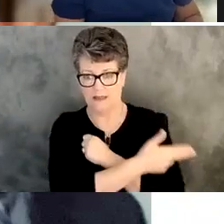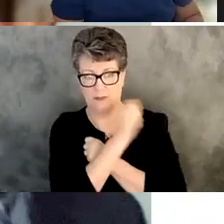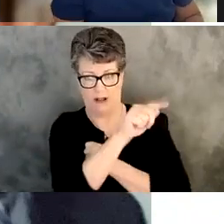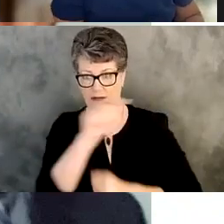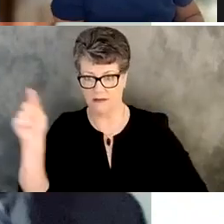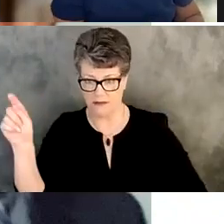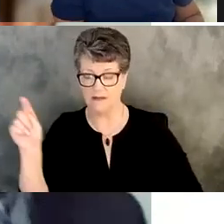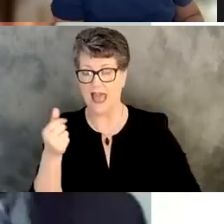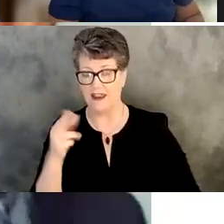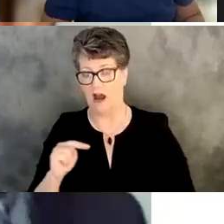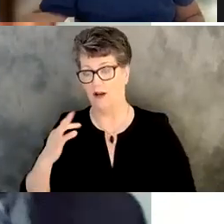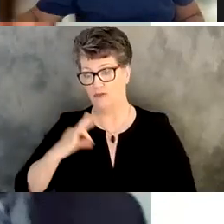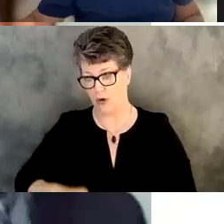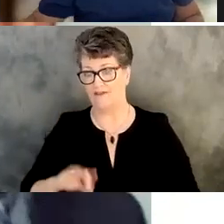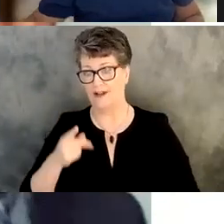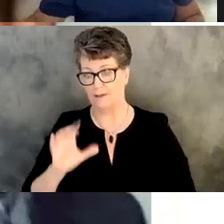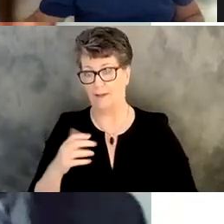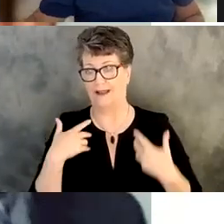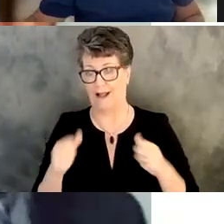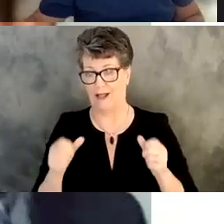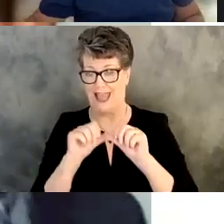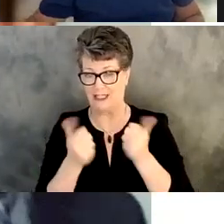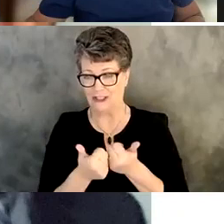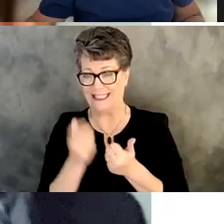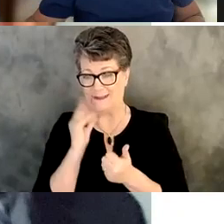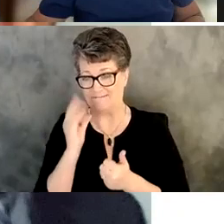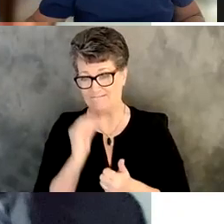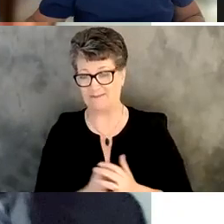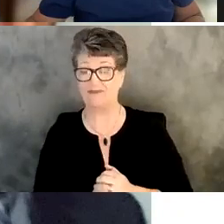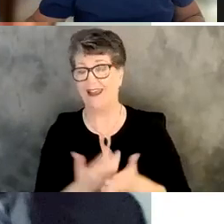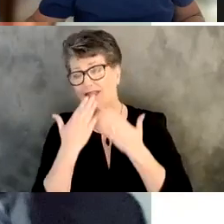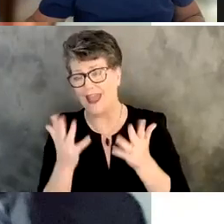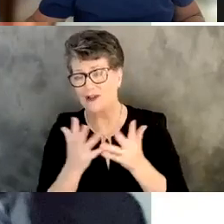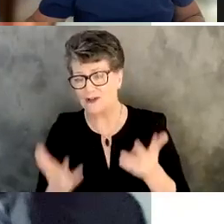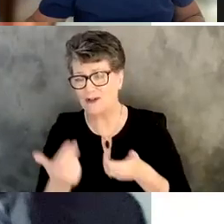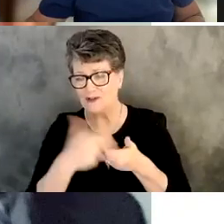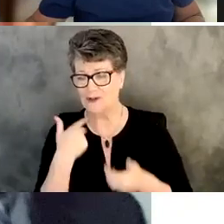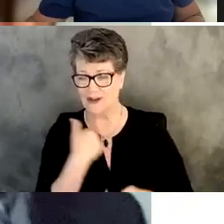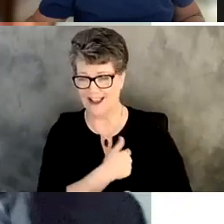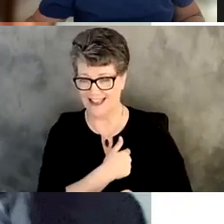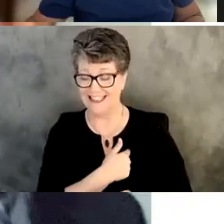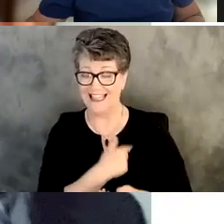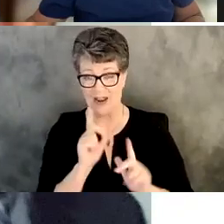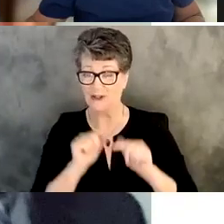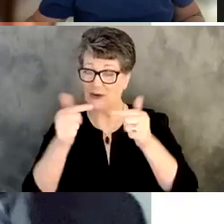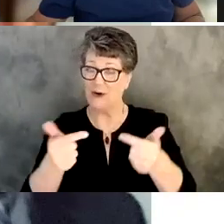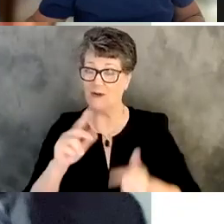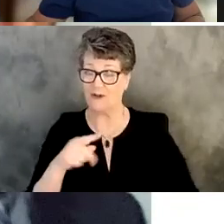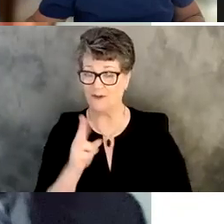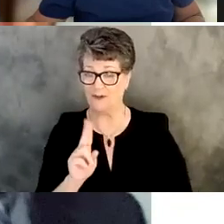and nonprofit public health agencies. Thank you so much for being here, and I will turn it over to